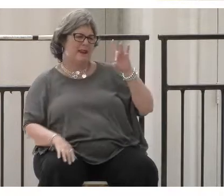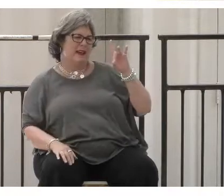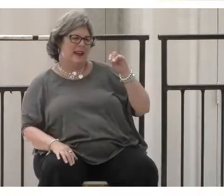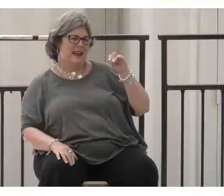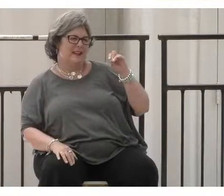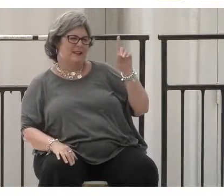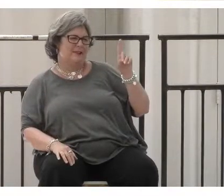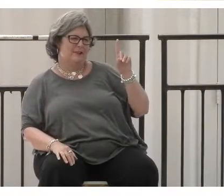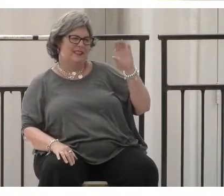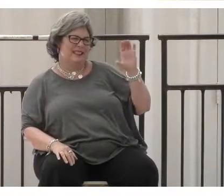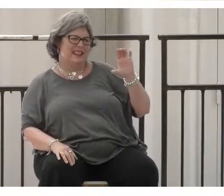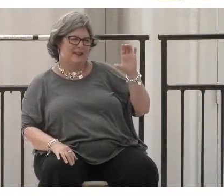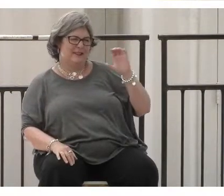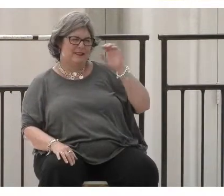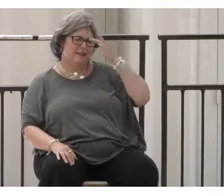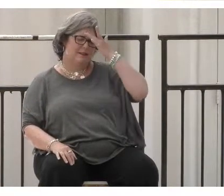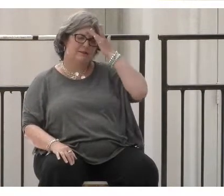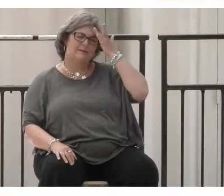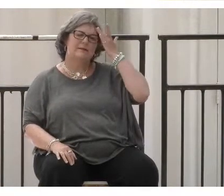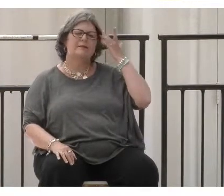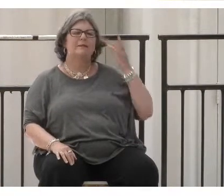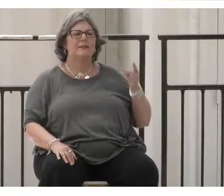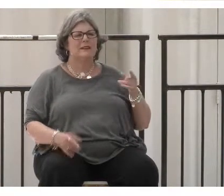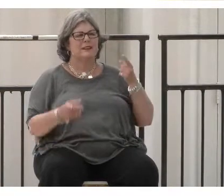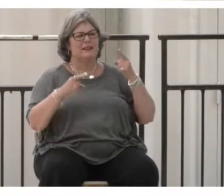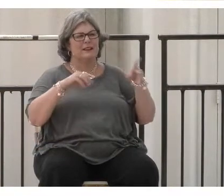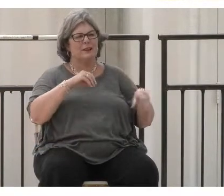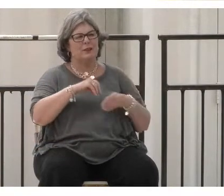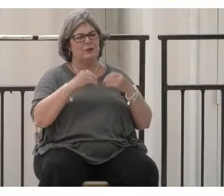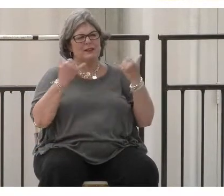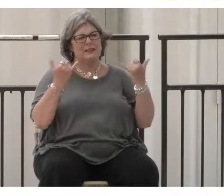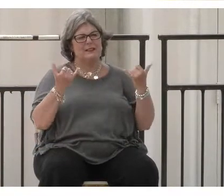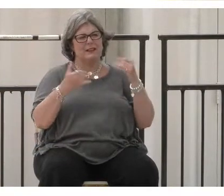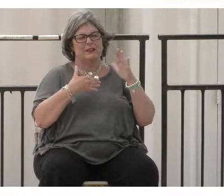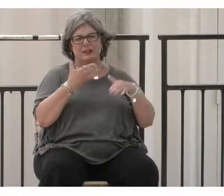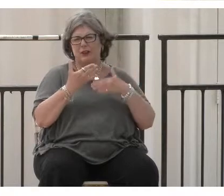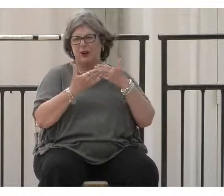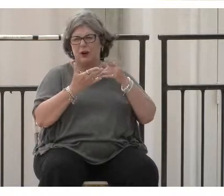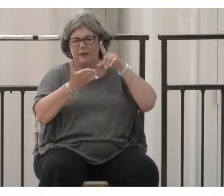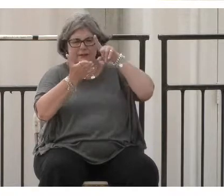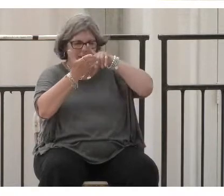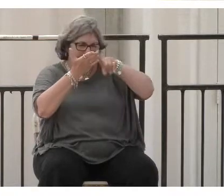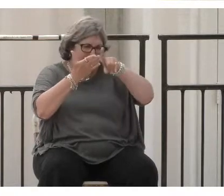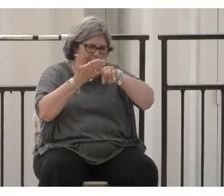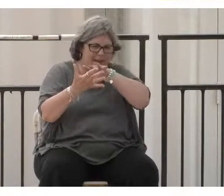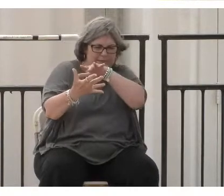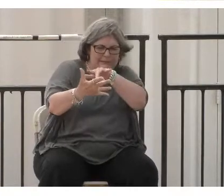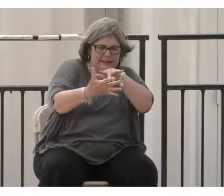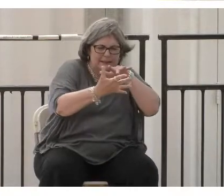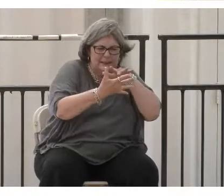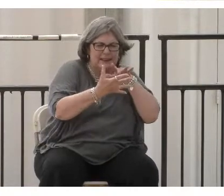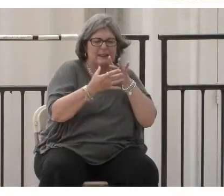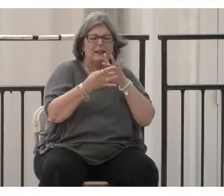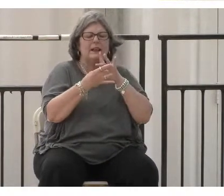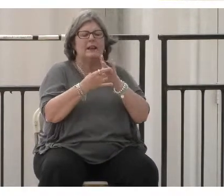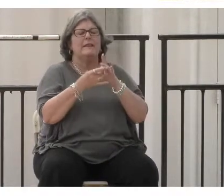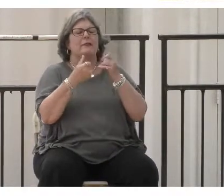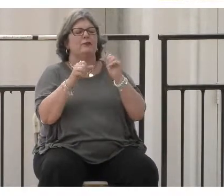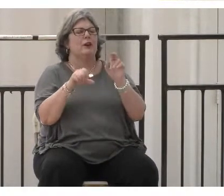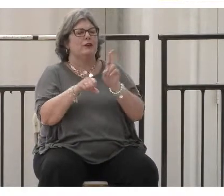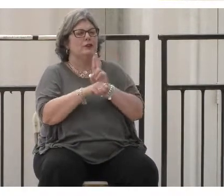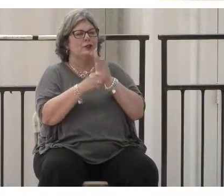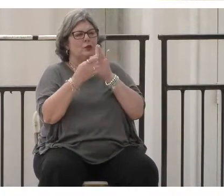Celsius, in addition to what is there right now. So all these investigations that Marco and Lina are trying to do,